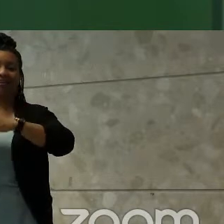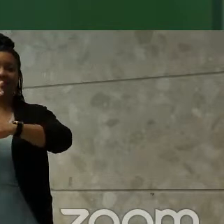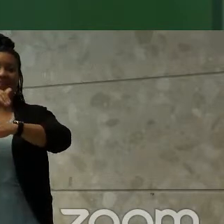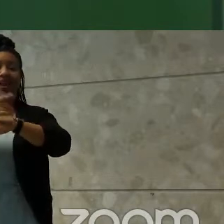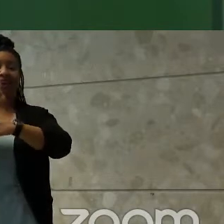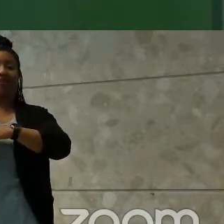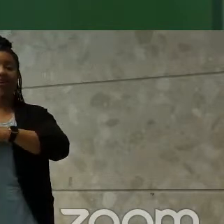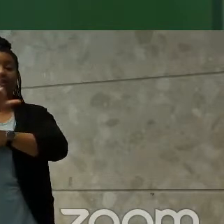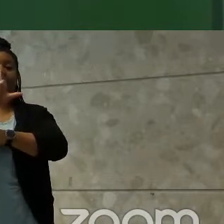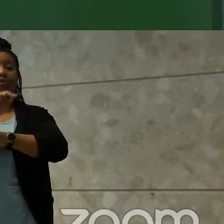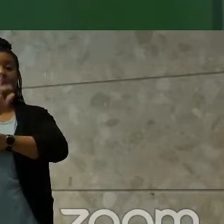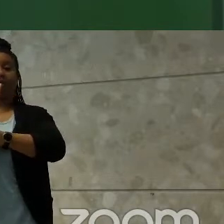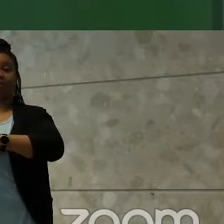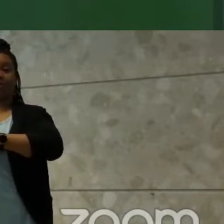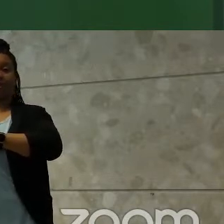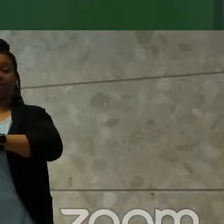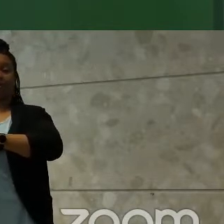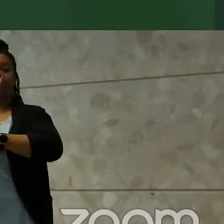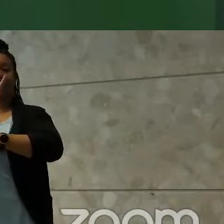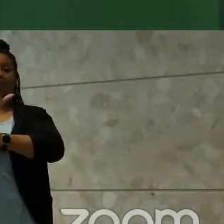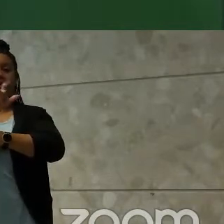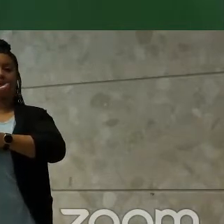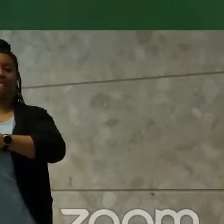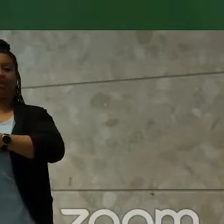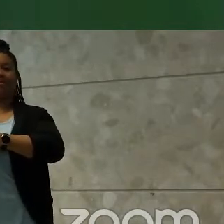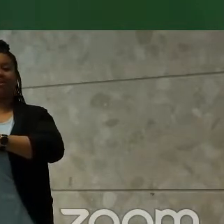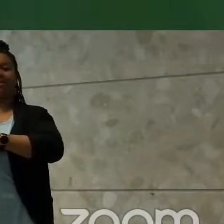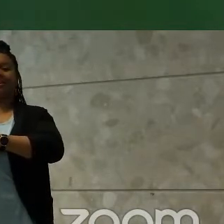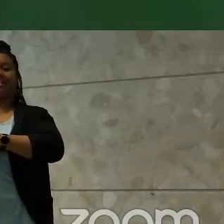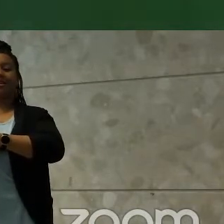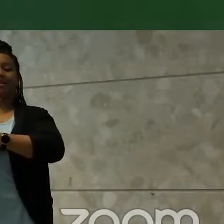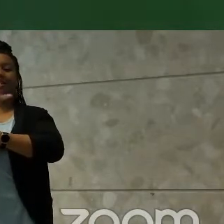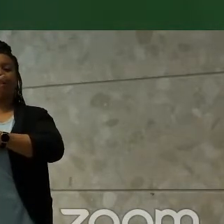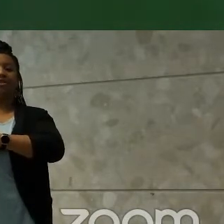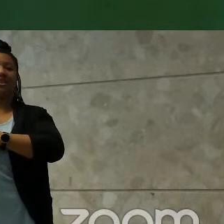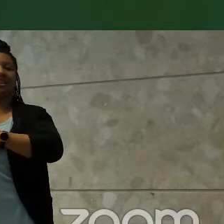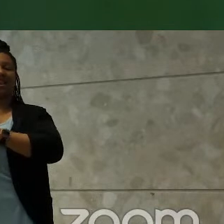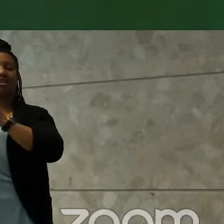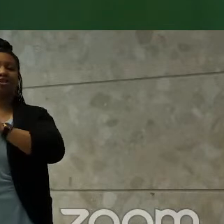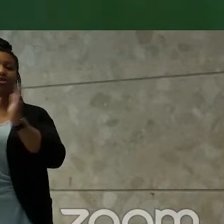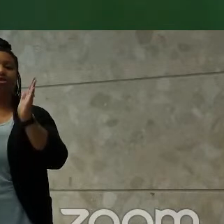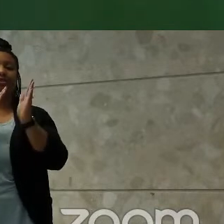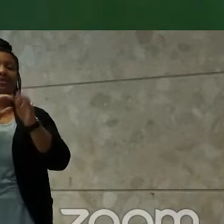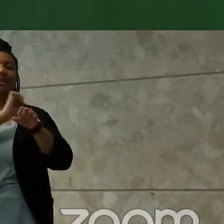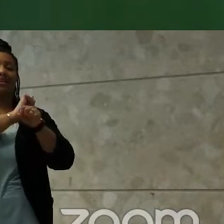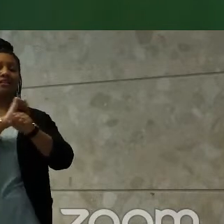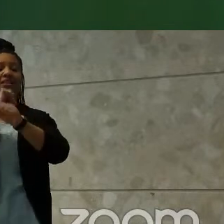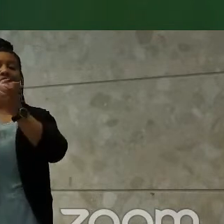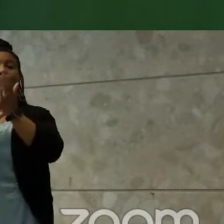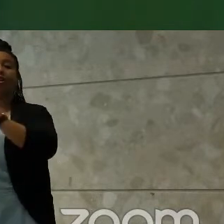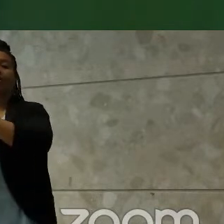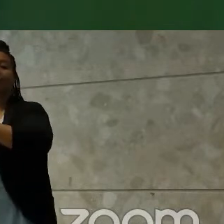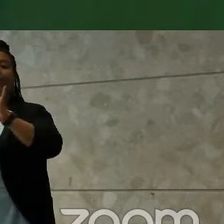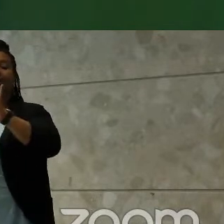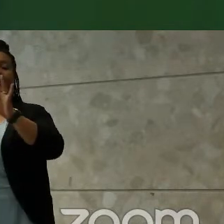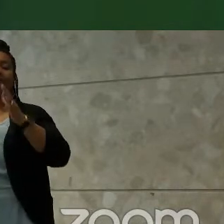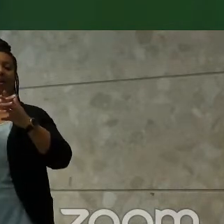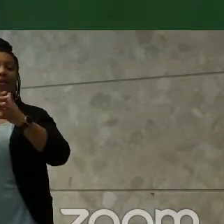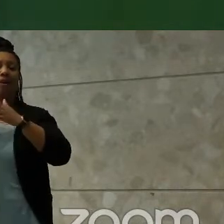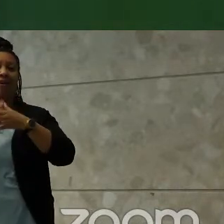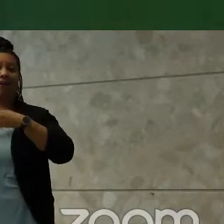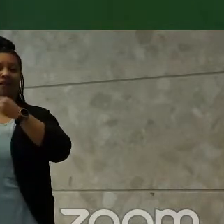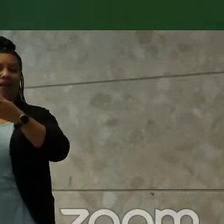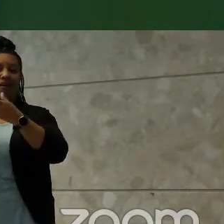the 2023 William G. Anderson Lecture Series, Slavery to Freedom, an American Odyssey. So